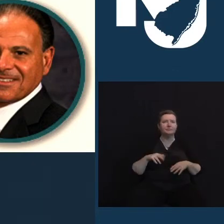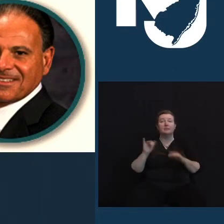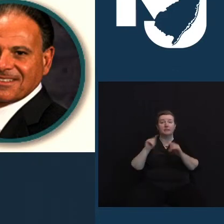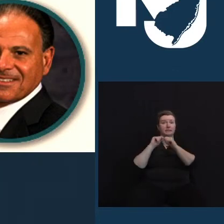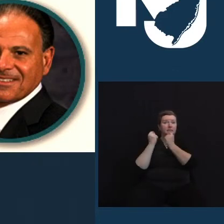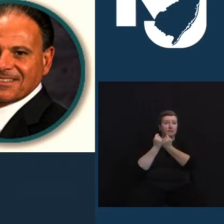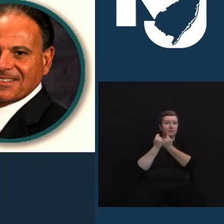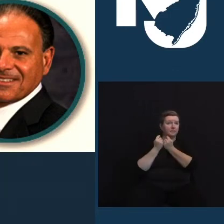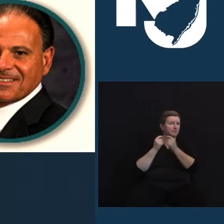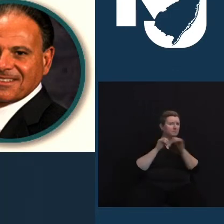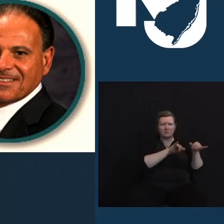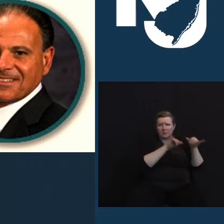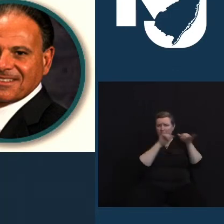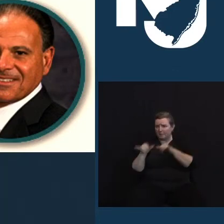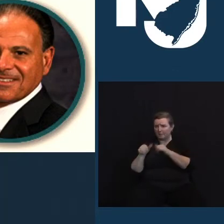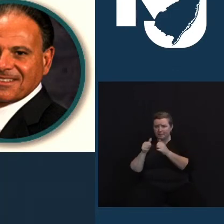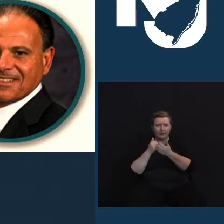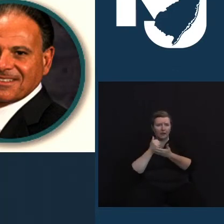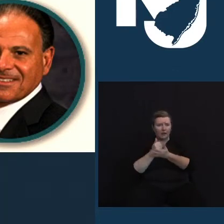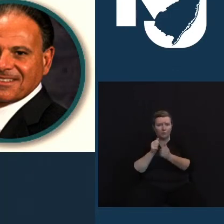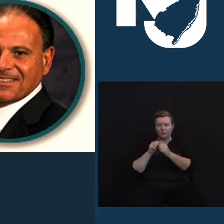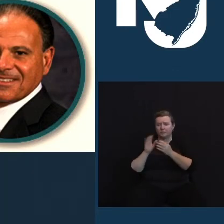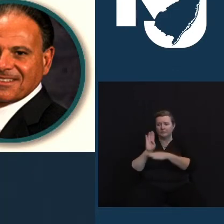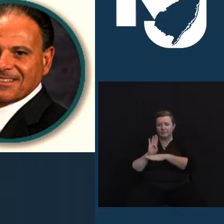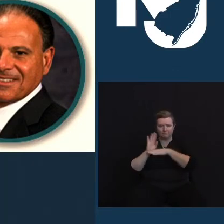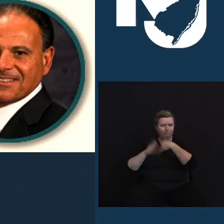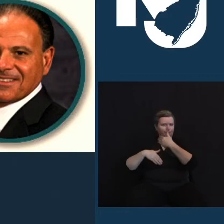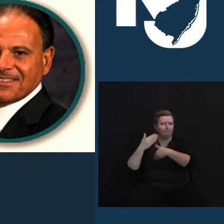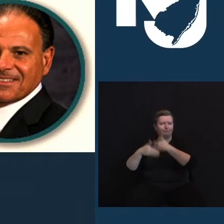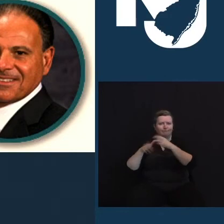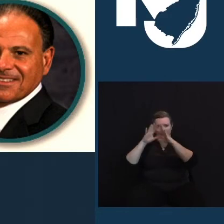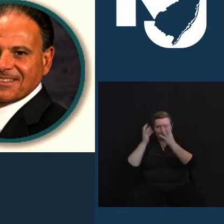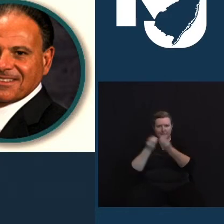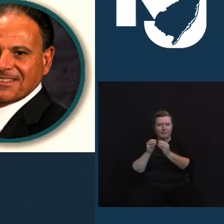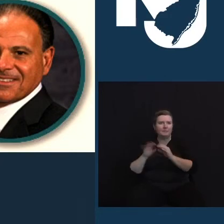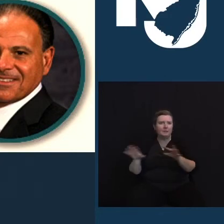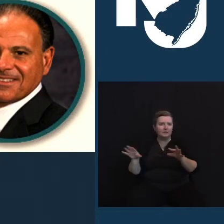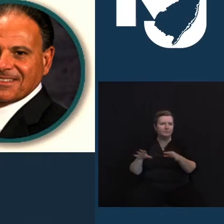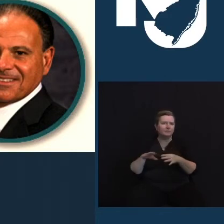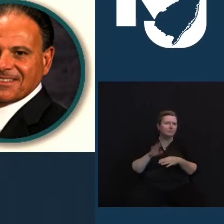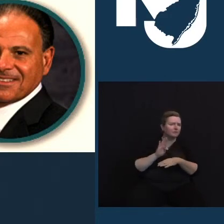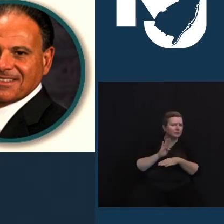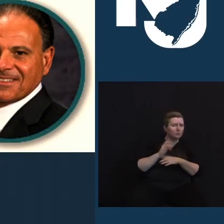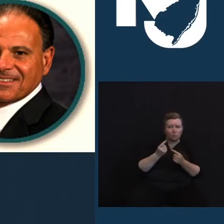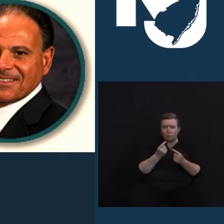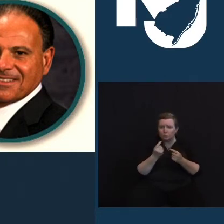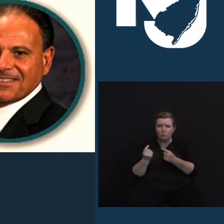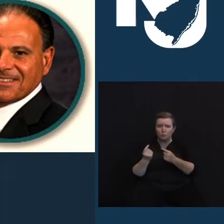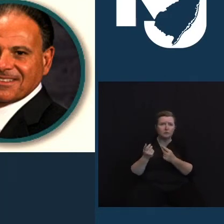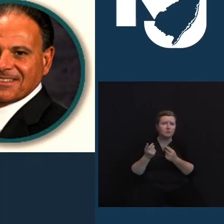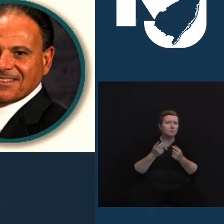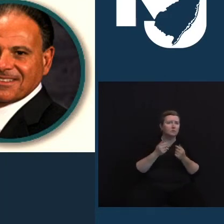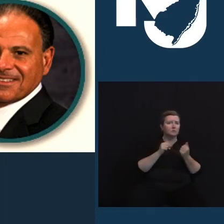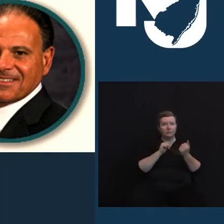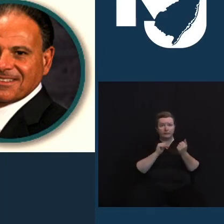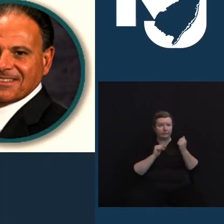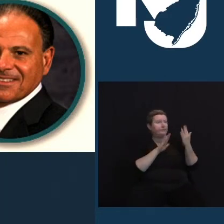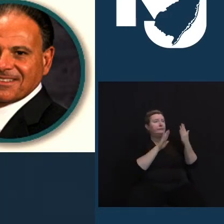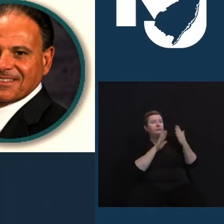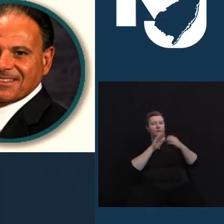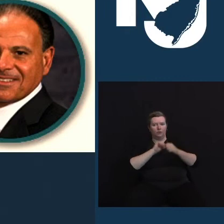exact same thing. They've learned a thing or two about the needs of business in the face of immense challenge. It's a